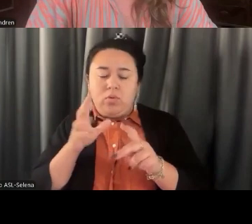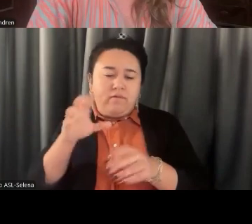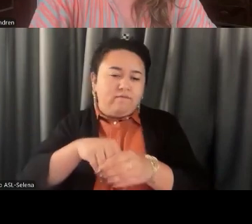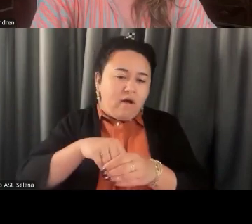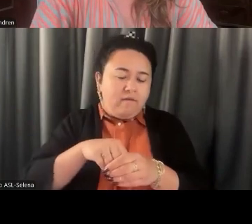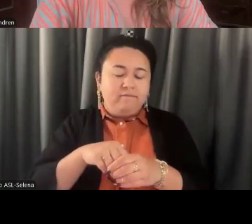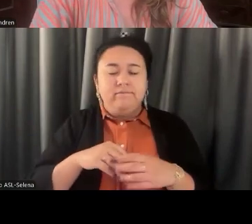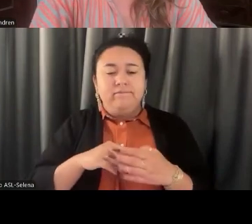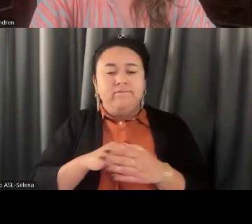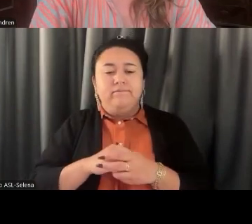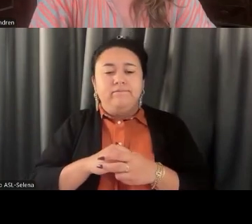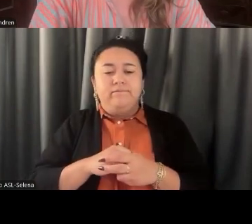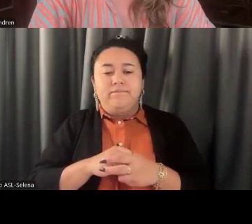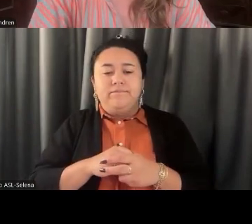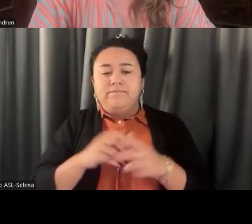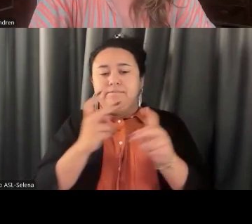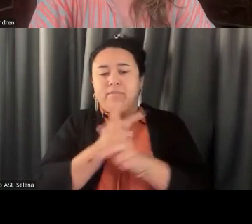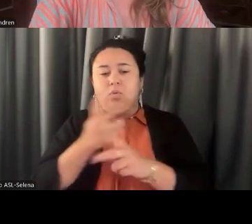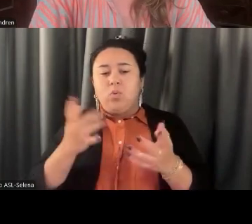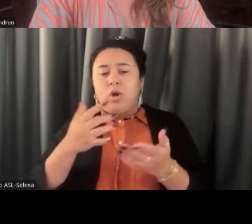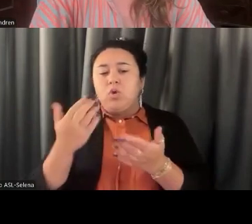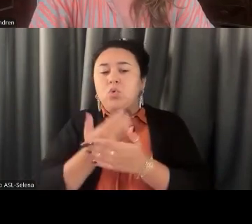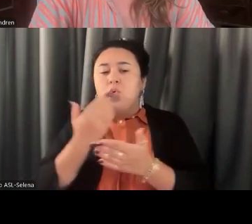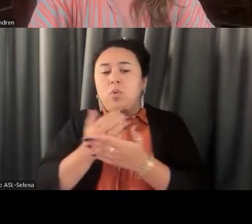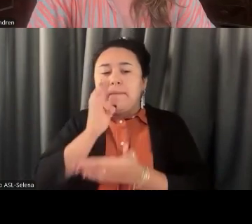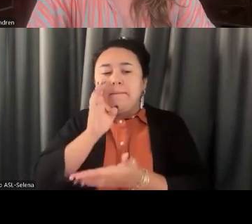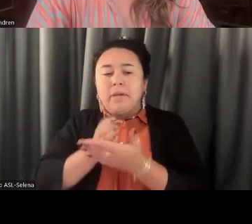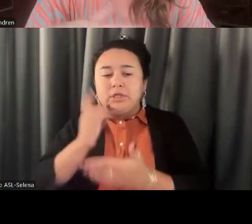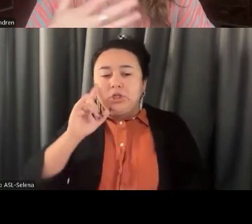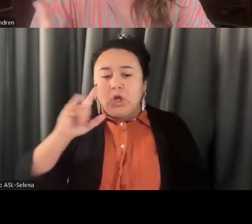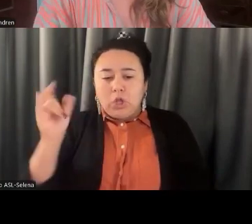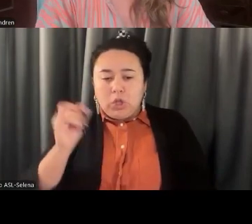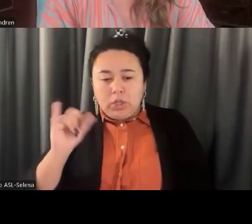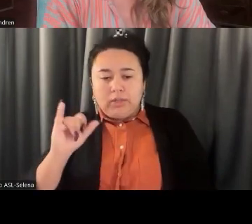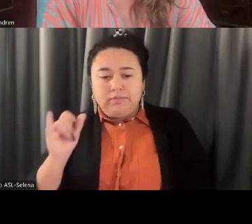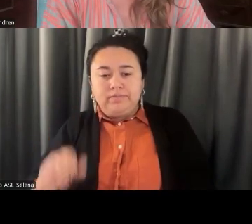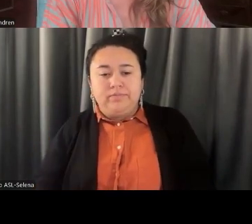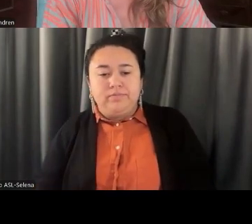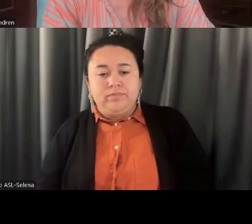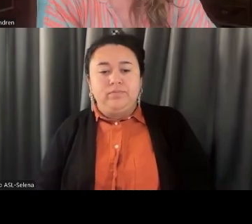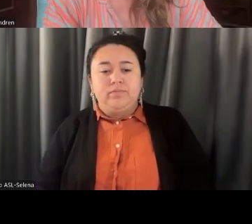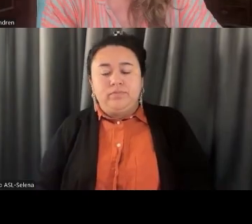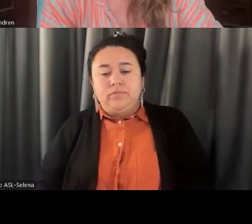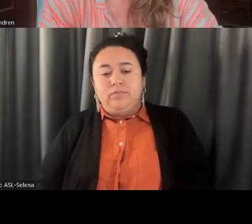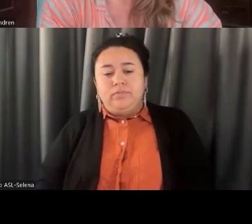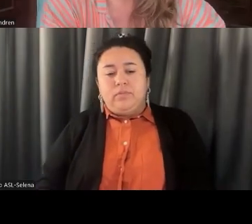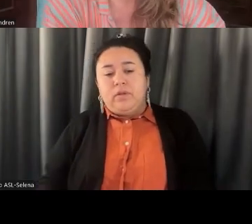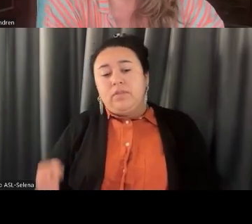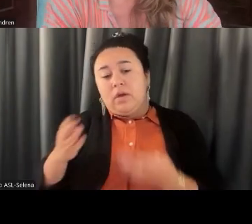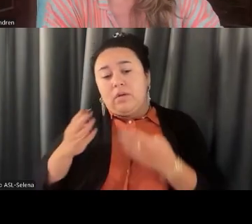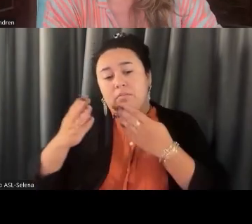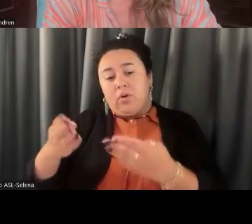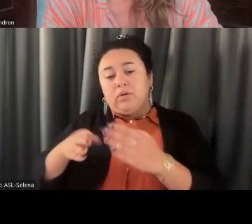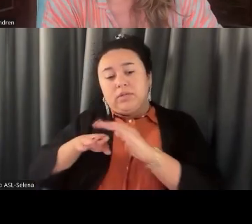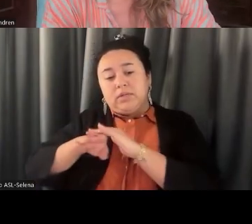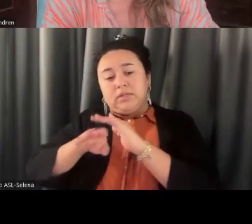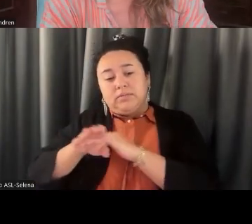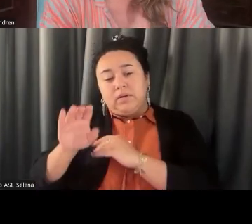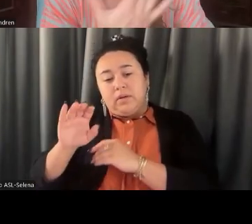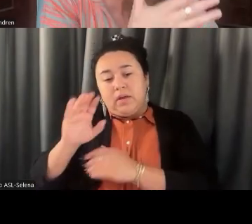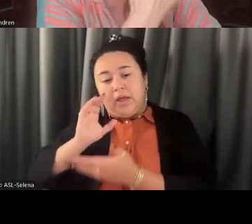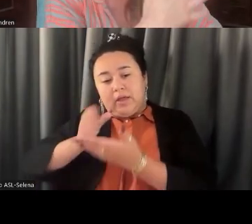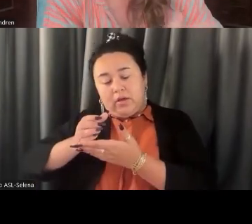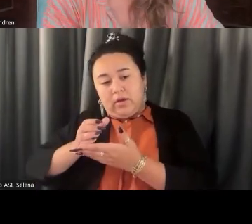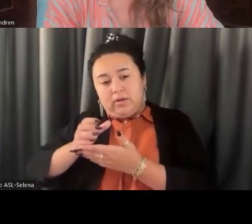figuring out like what would this new graphic be like. And I've got the proposed accessible icon. This was Tim Ferguson-Souders'